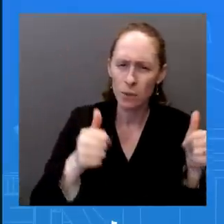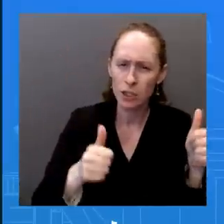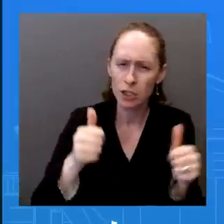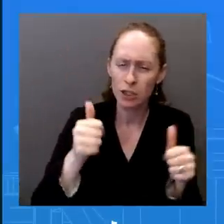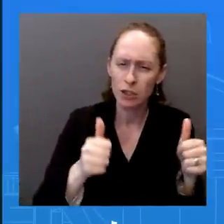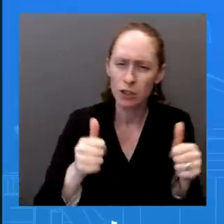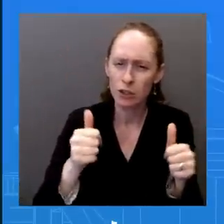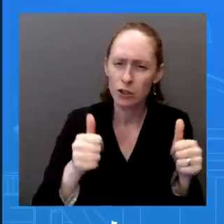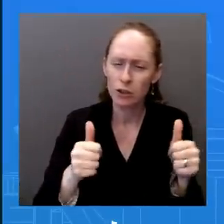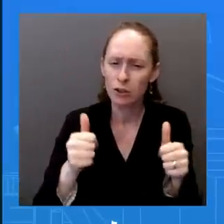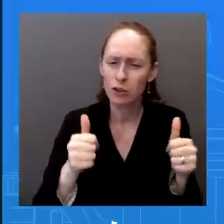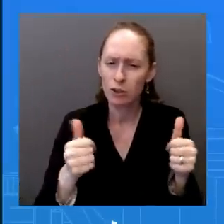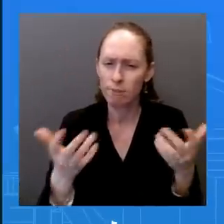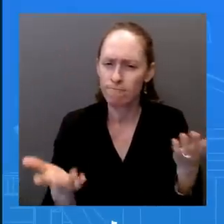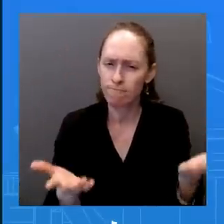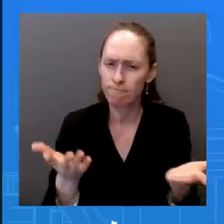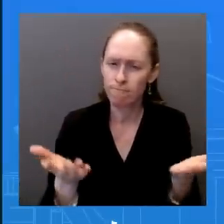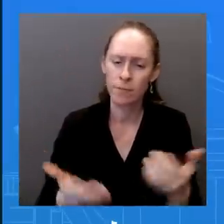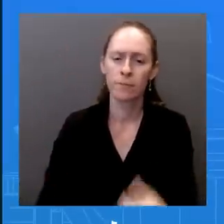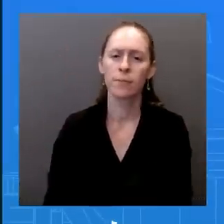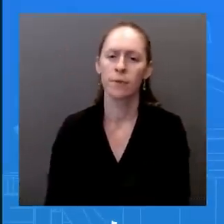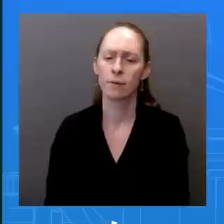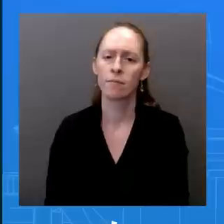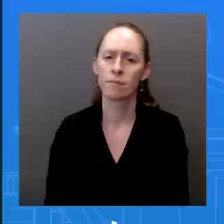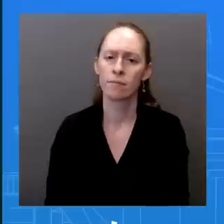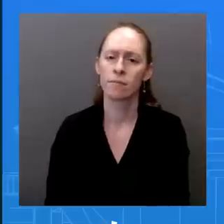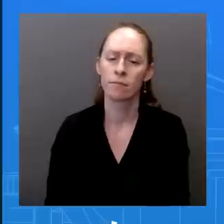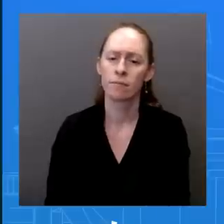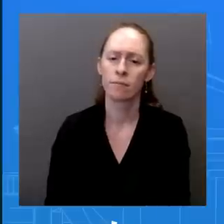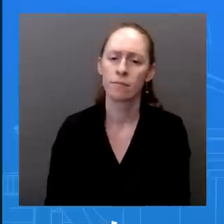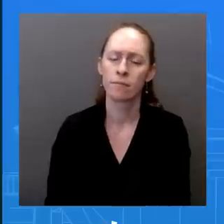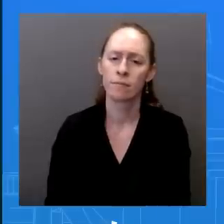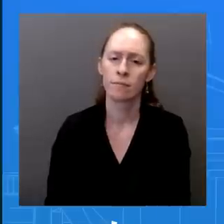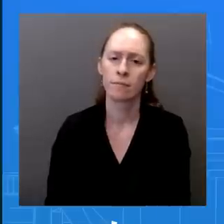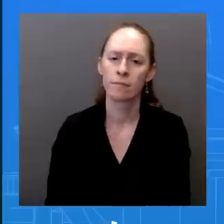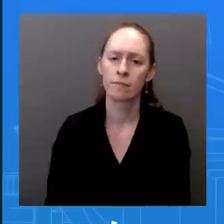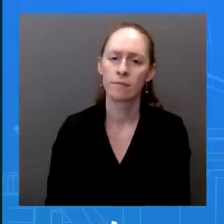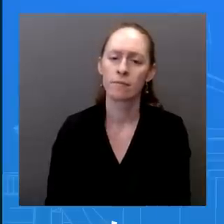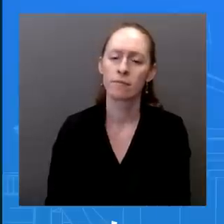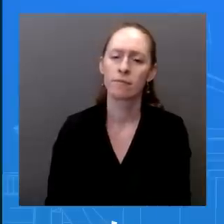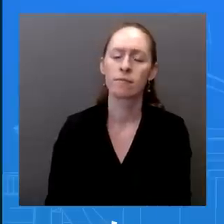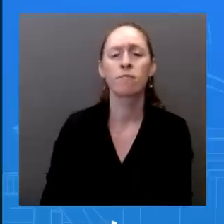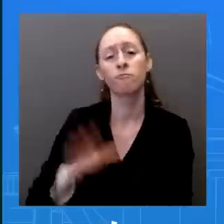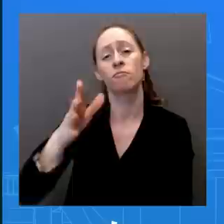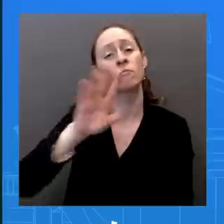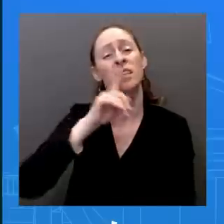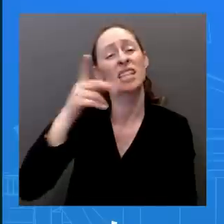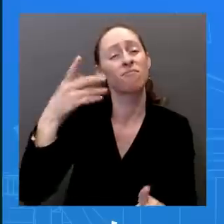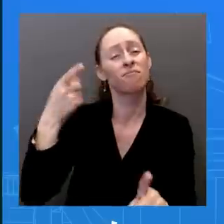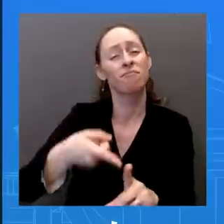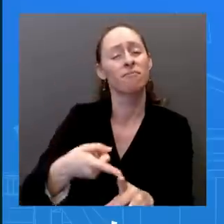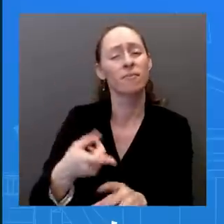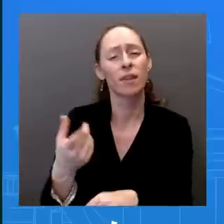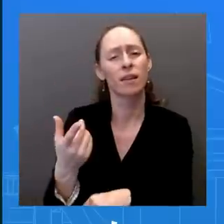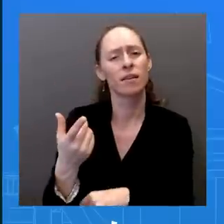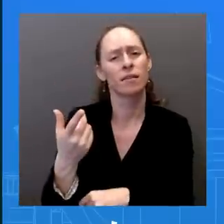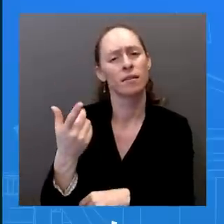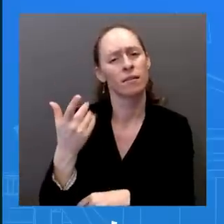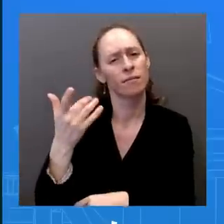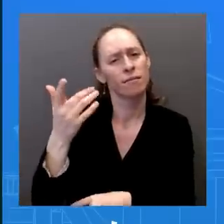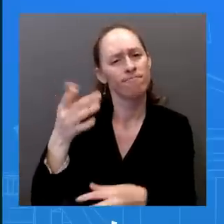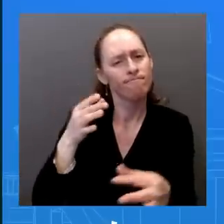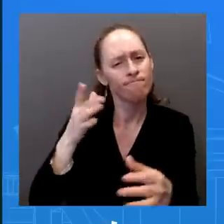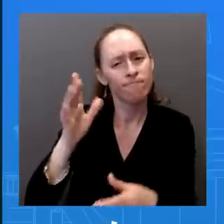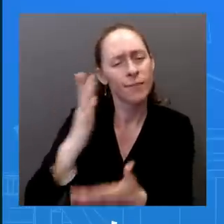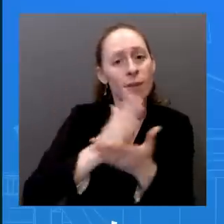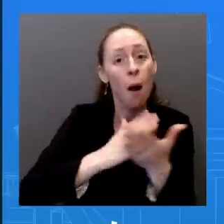to every country gathered in that hall, including countries who recently have come out and expressed